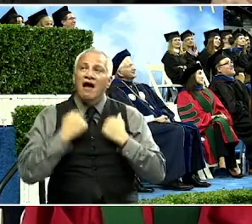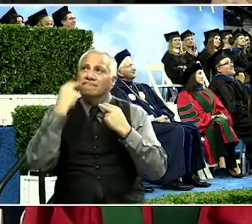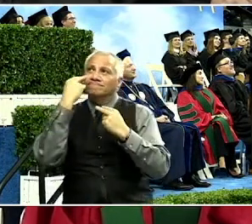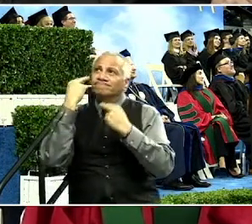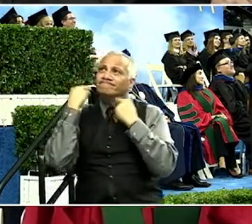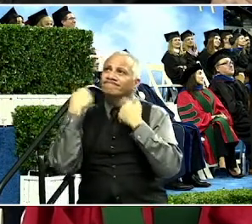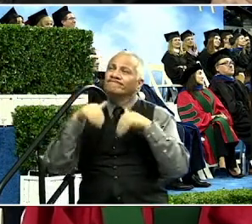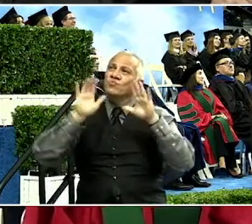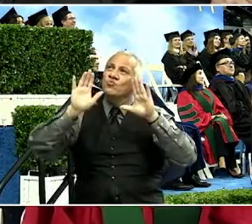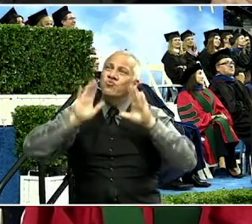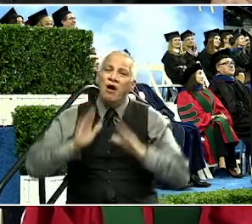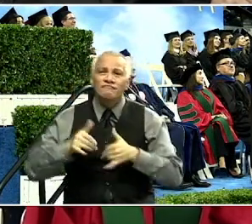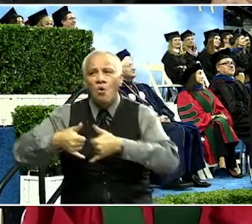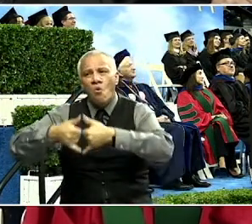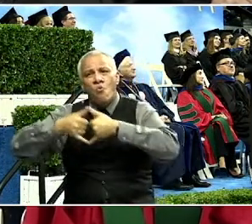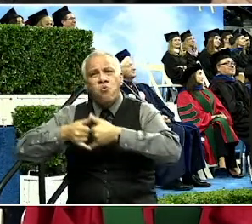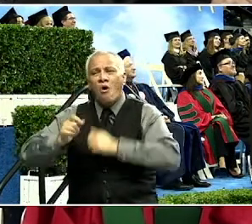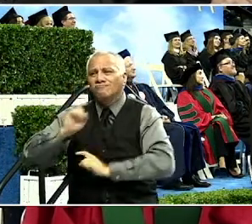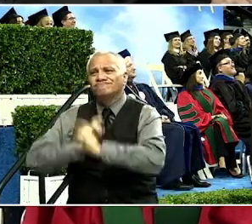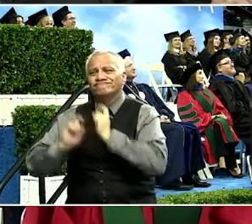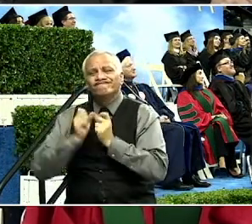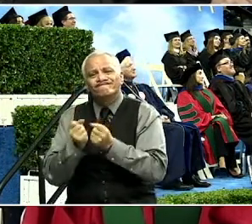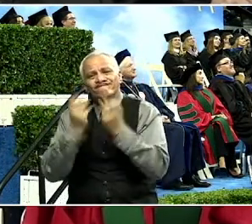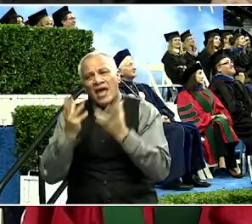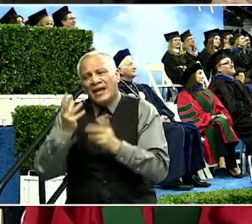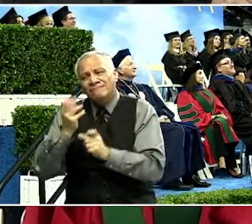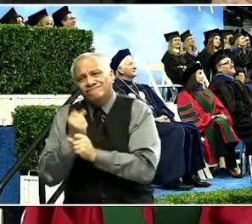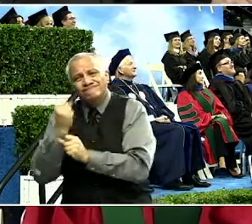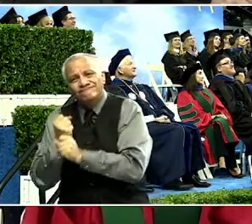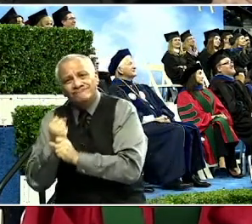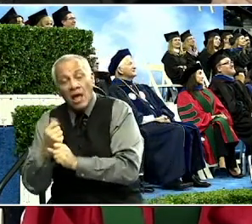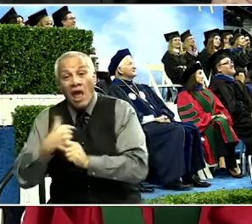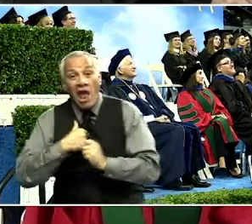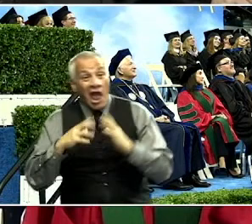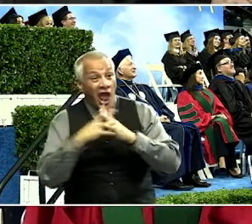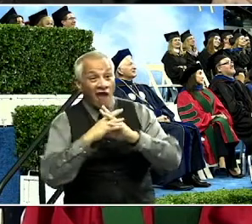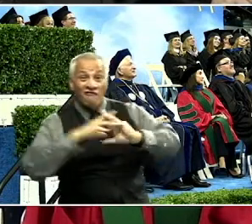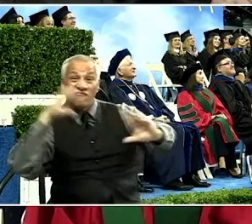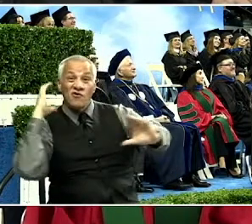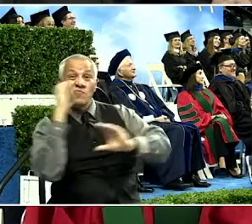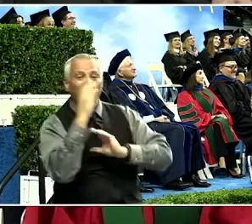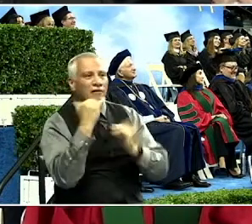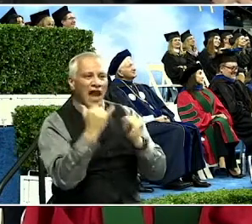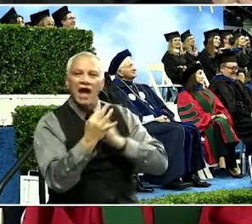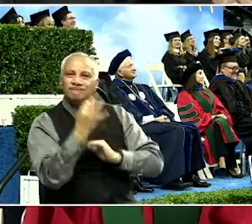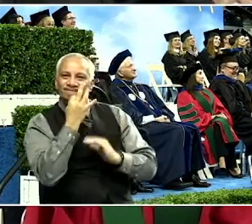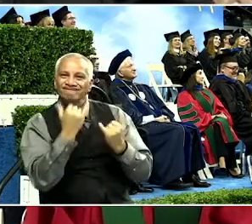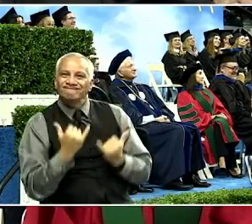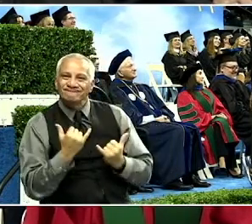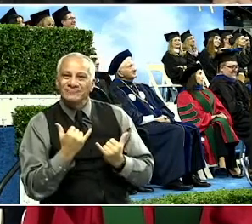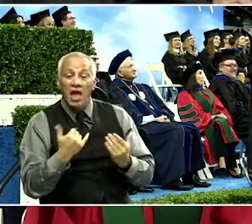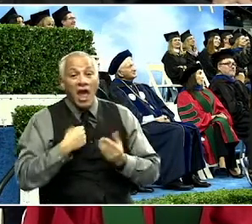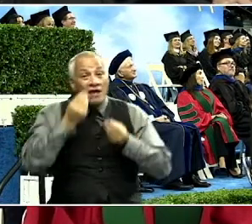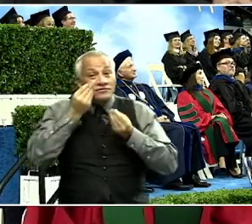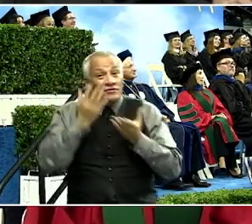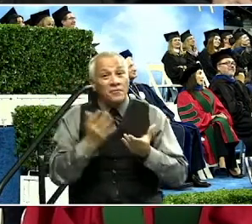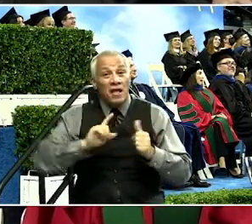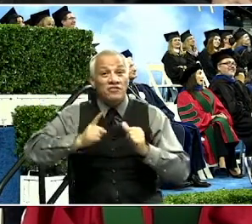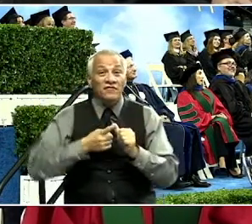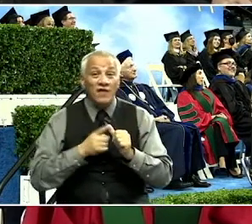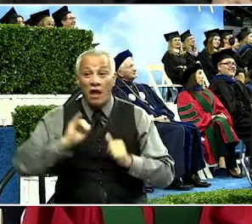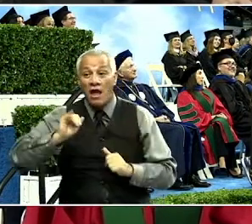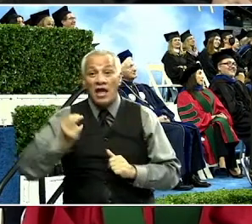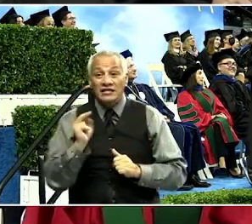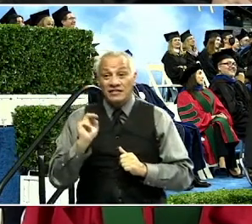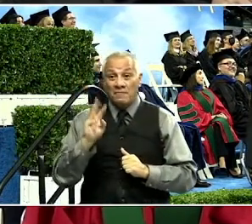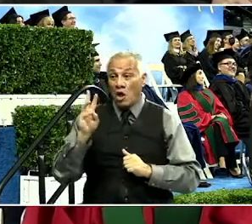achieved many accolades, won many awards. I finally learned how to throw a football. And I'm happy to report that the original Jimmy Woo